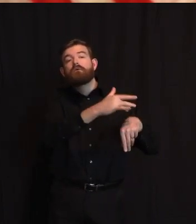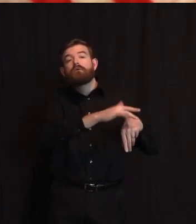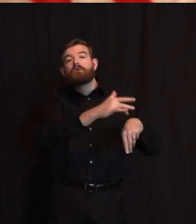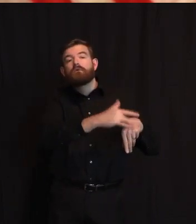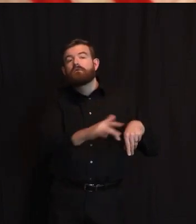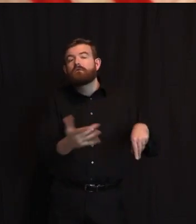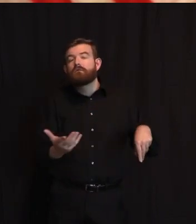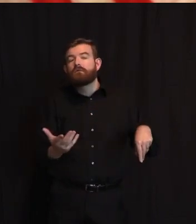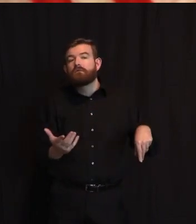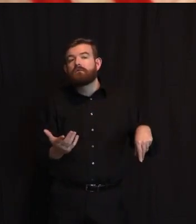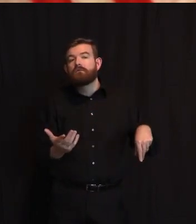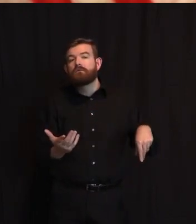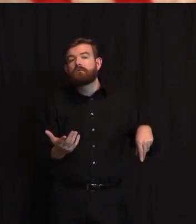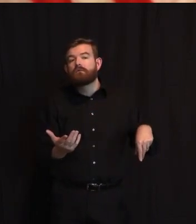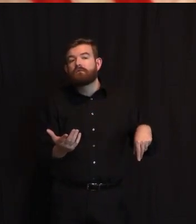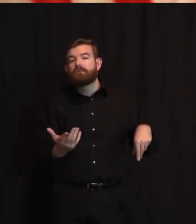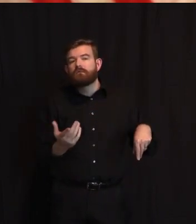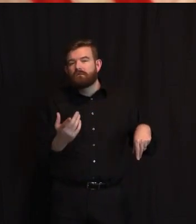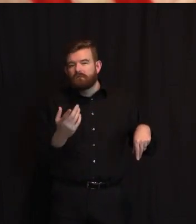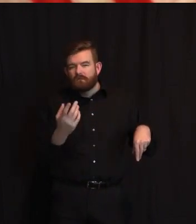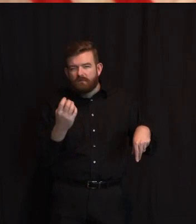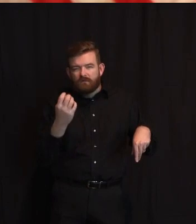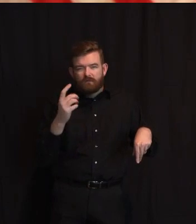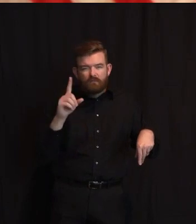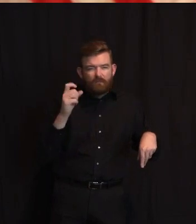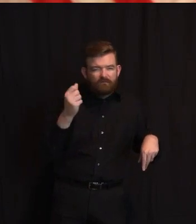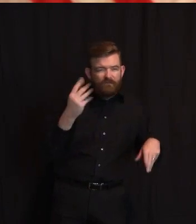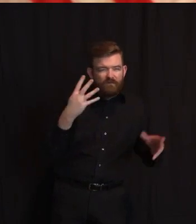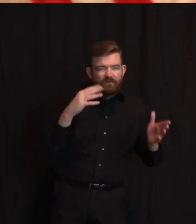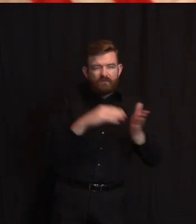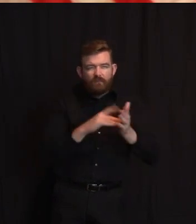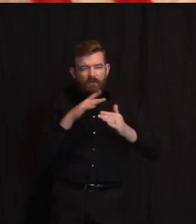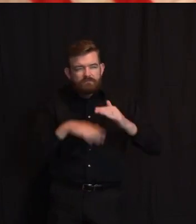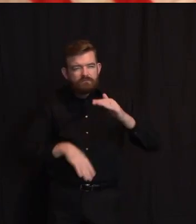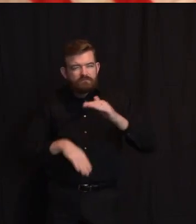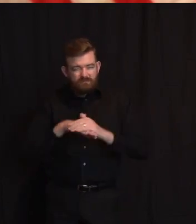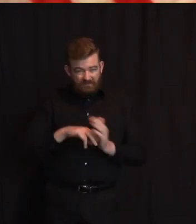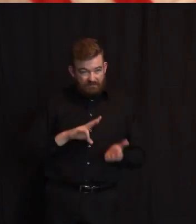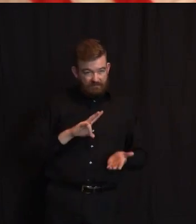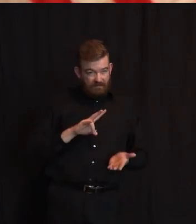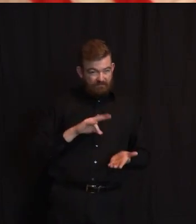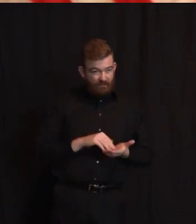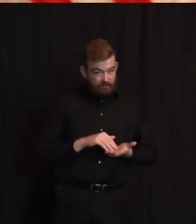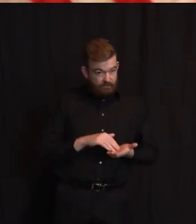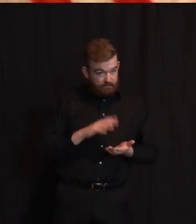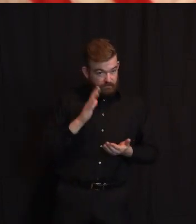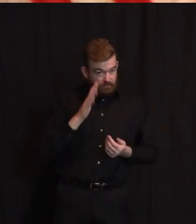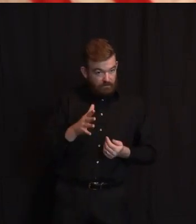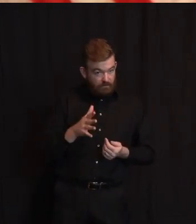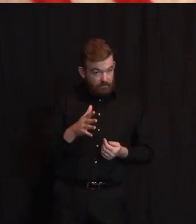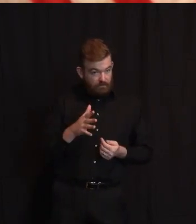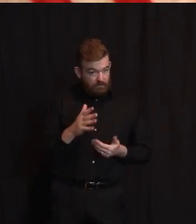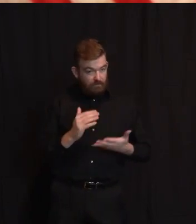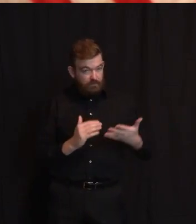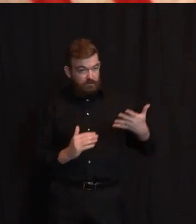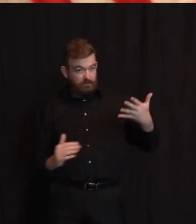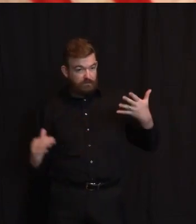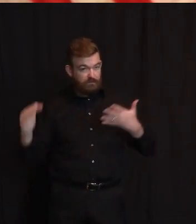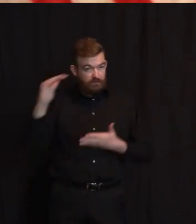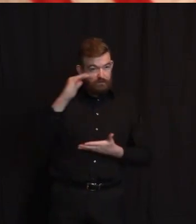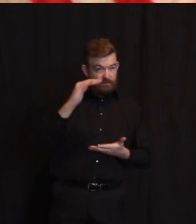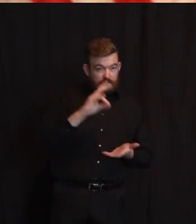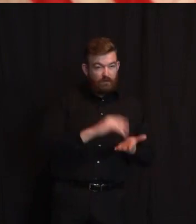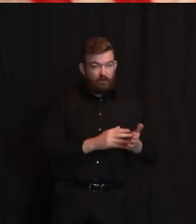about 14,400 could be the peak. We're still only at 7. Are we expecting that to jump up in the next couple of days? And do you still think you'll be able to handle